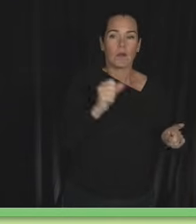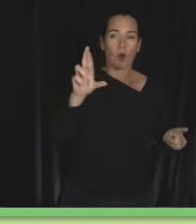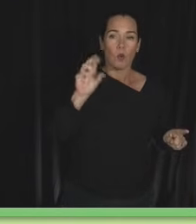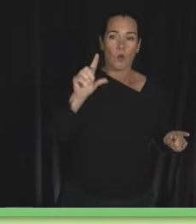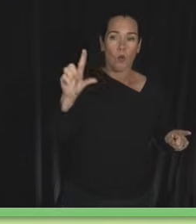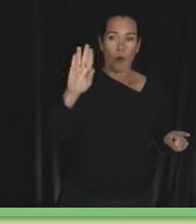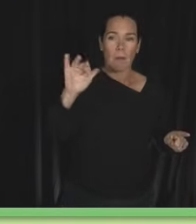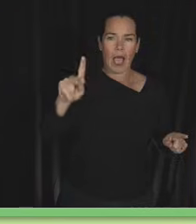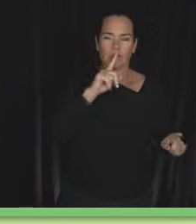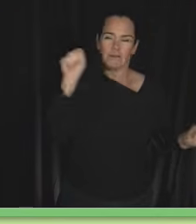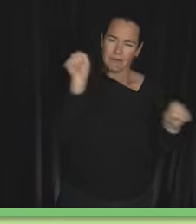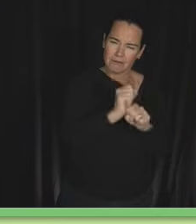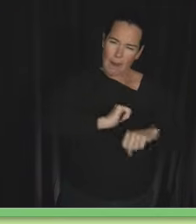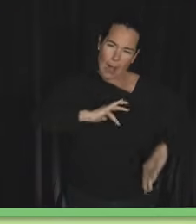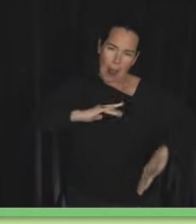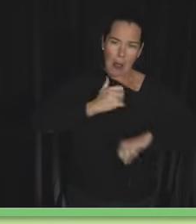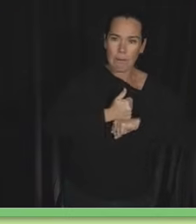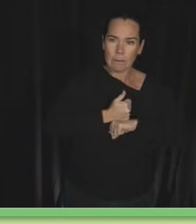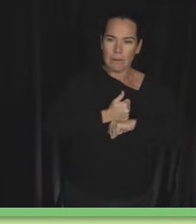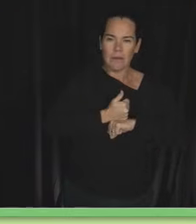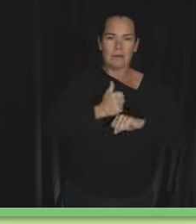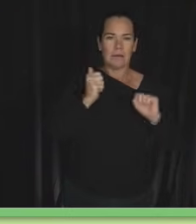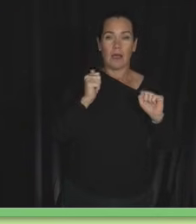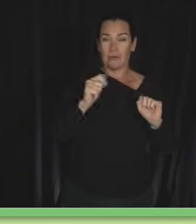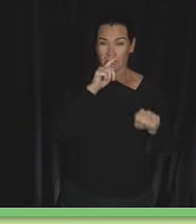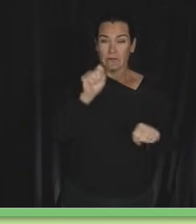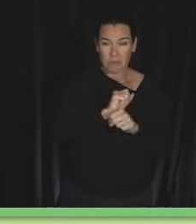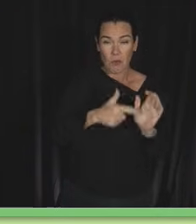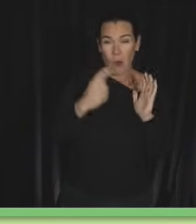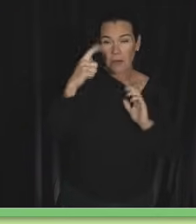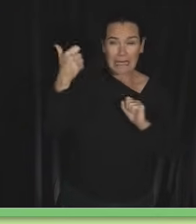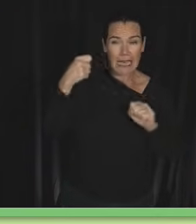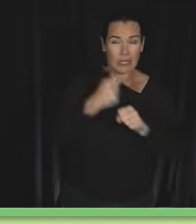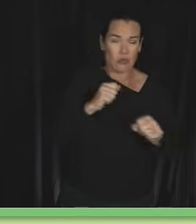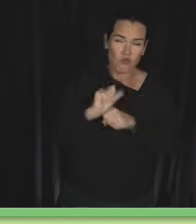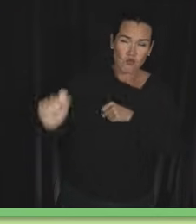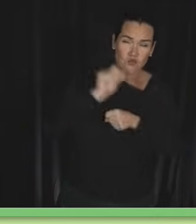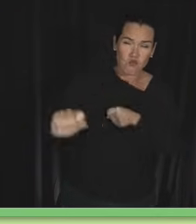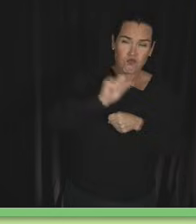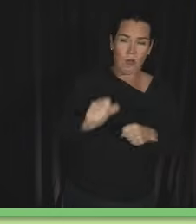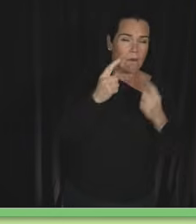finally actually here. This has taken literally a decade of effort.